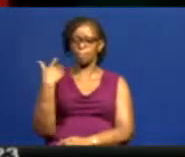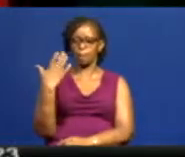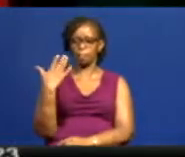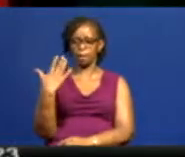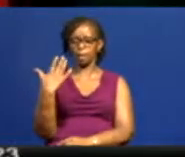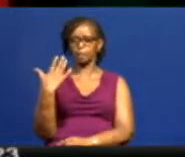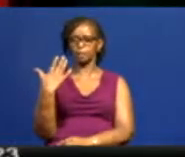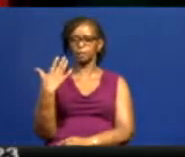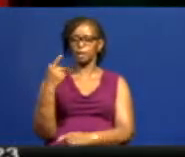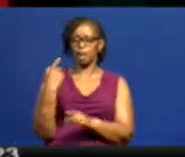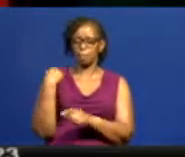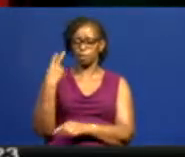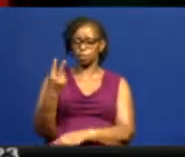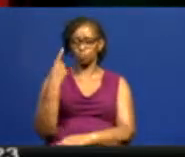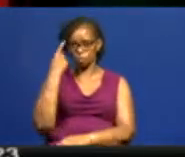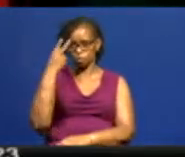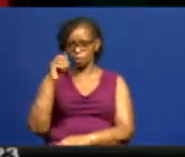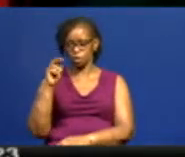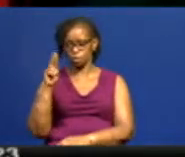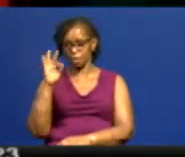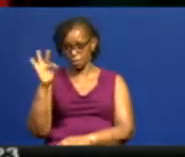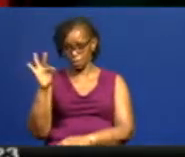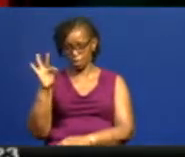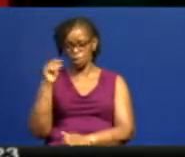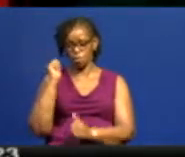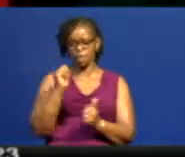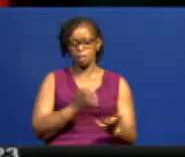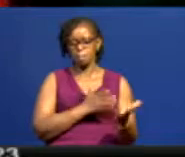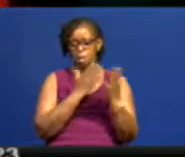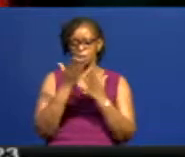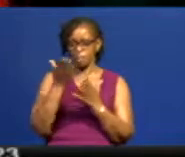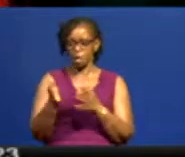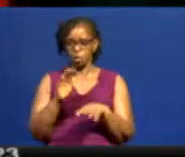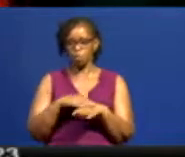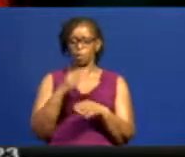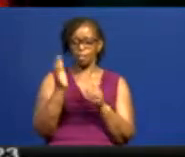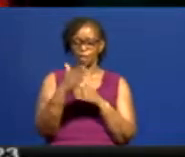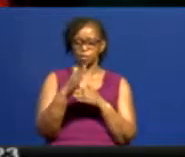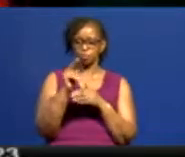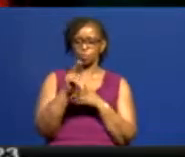tax policy laid on the table of the House on Thursday, 23rd November